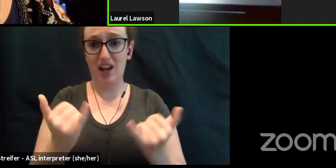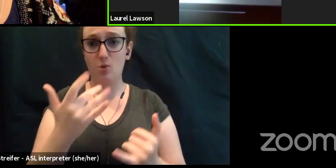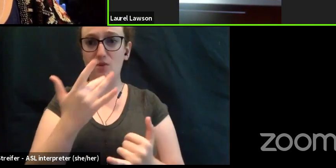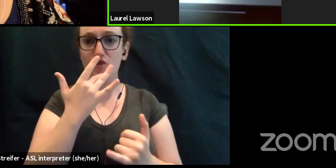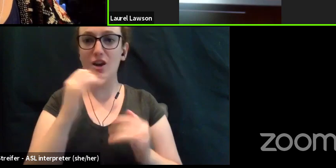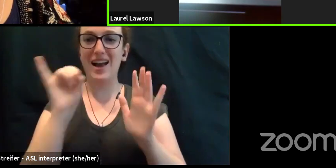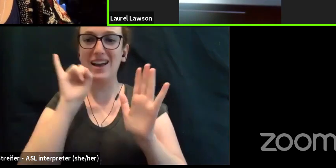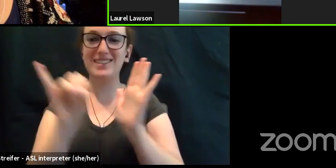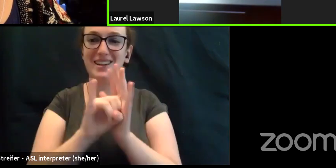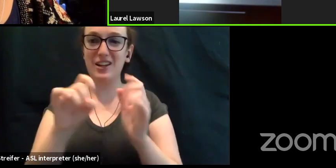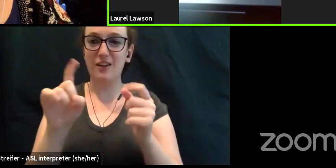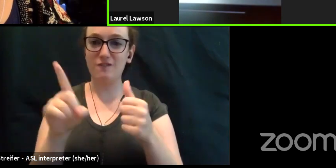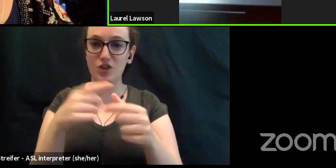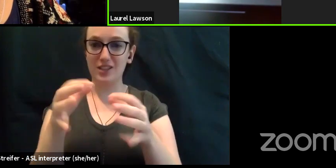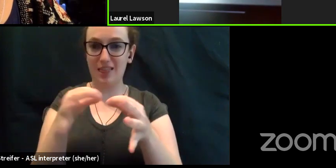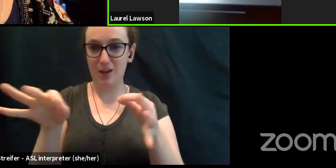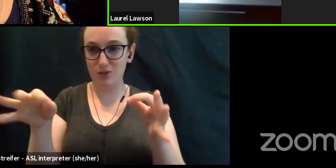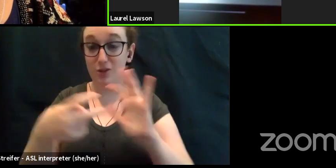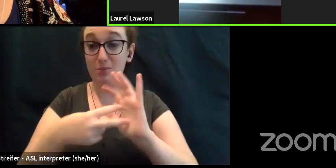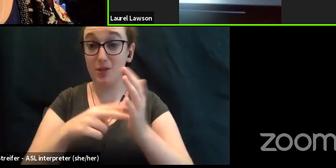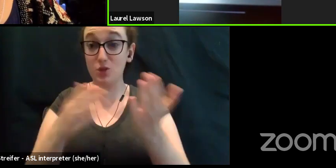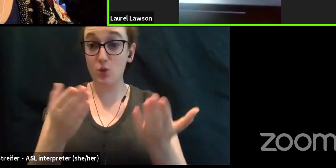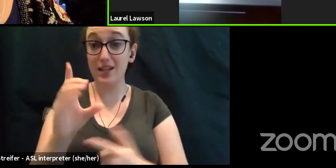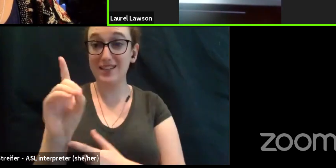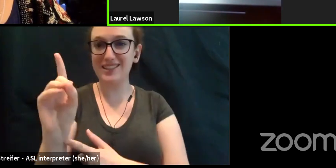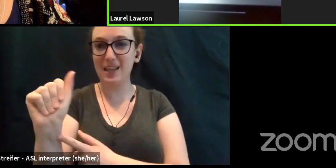language, which is to say, I am a disabled artist.